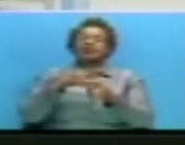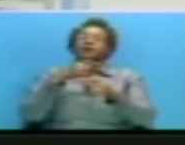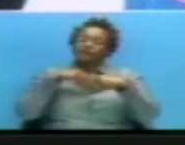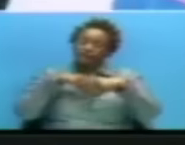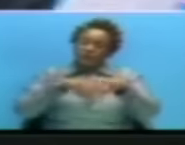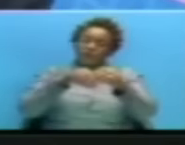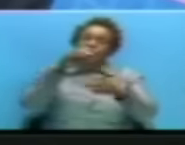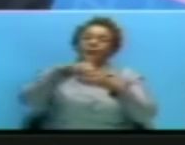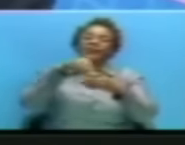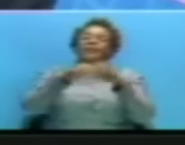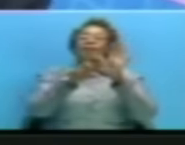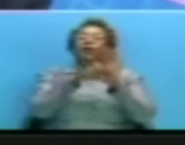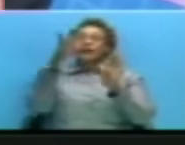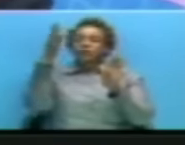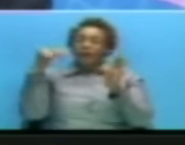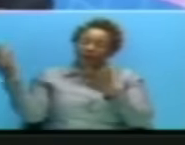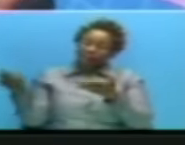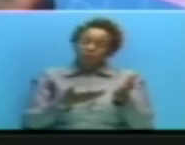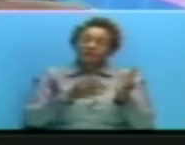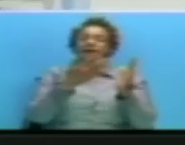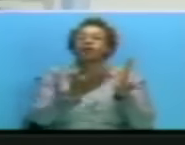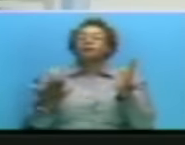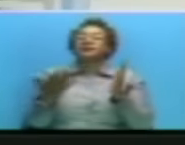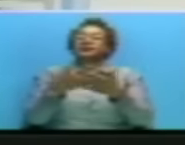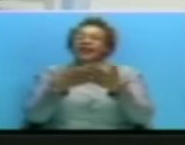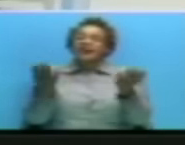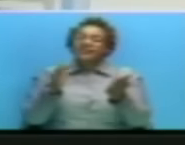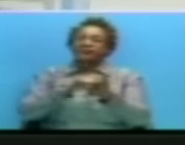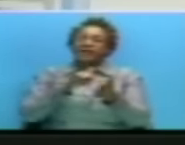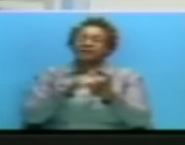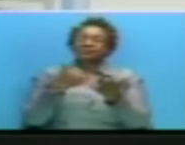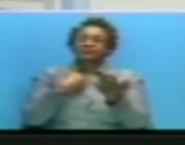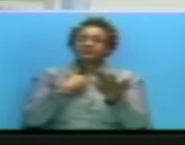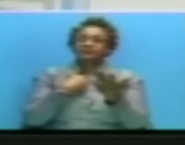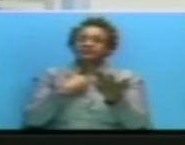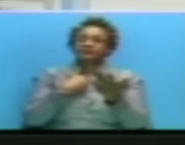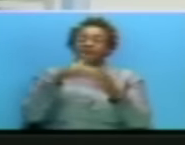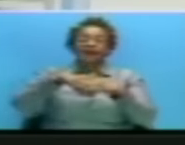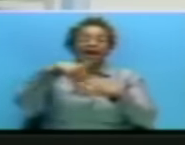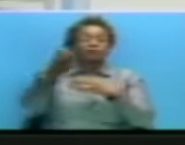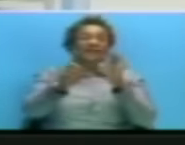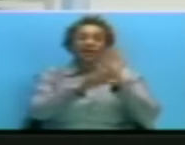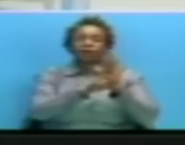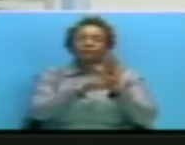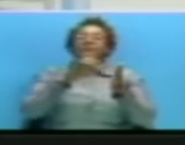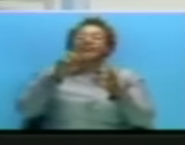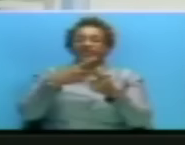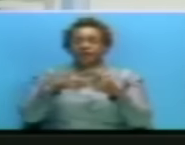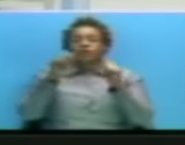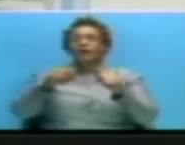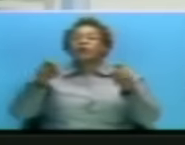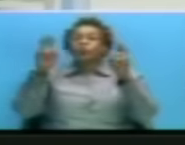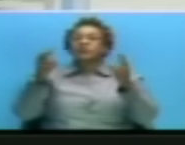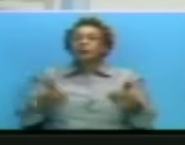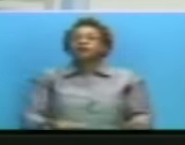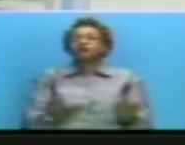within the law, and that's why I came with this document. So that anything that is outside this, then you can quote, and I want to give them to my